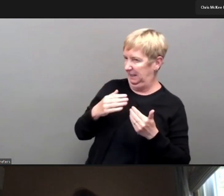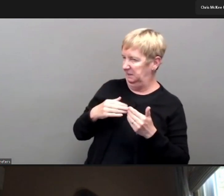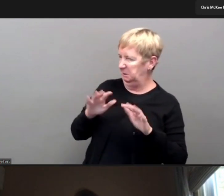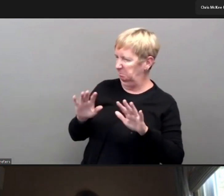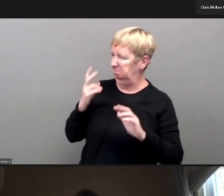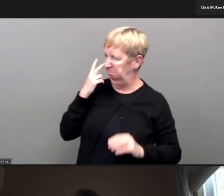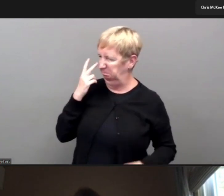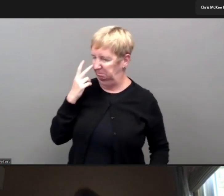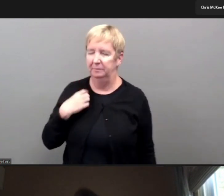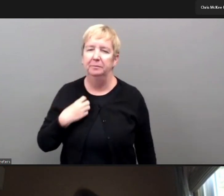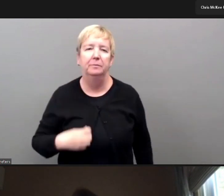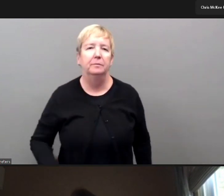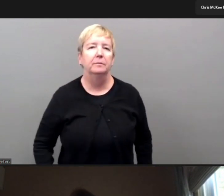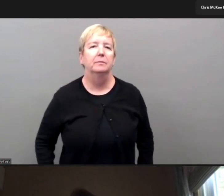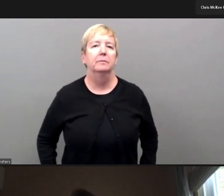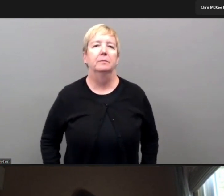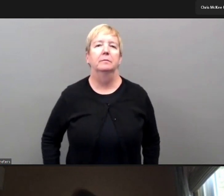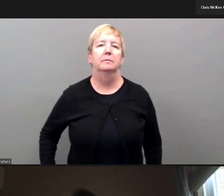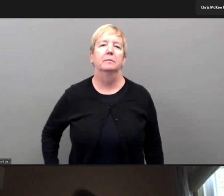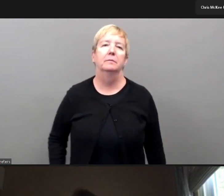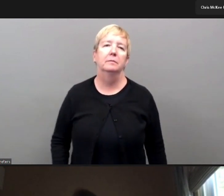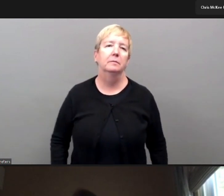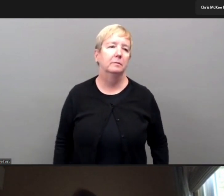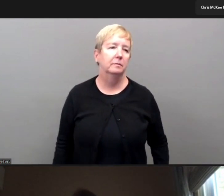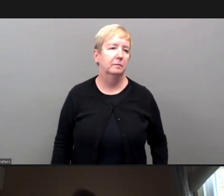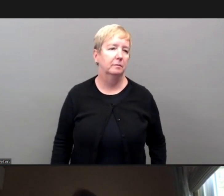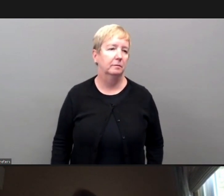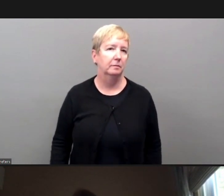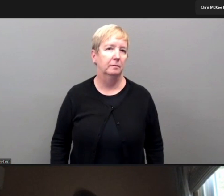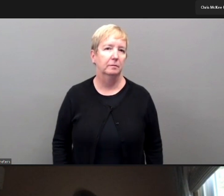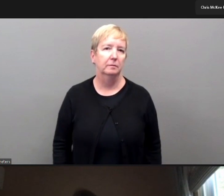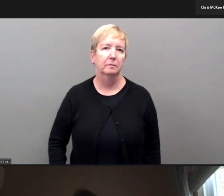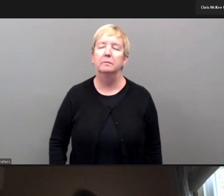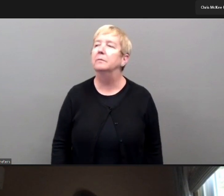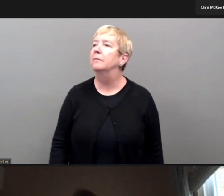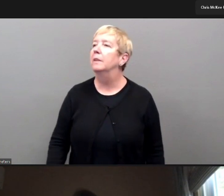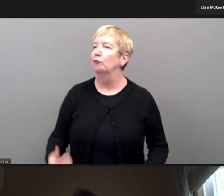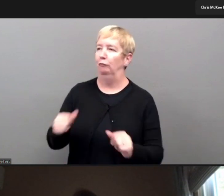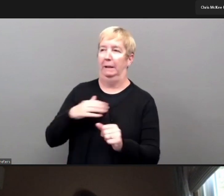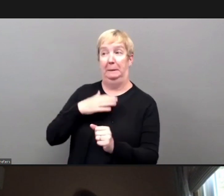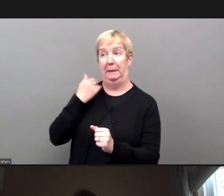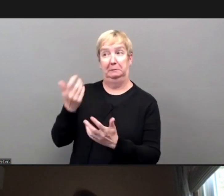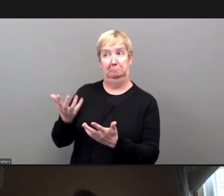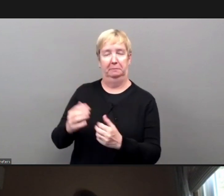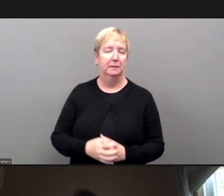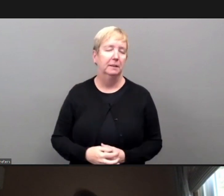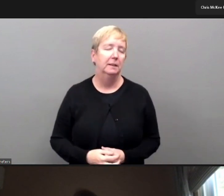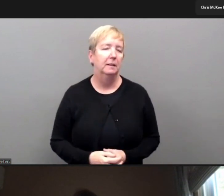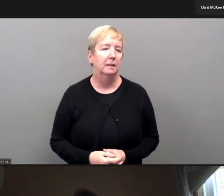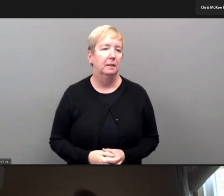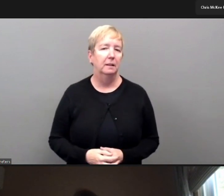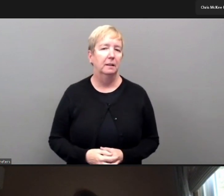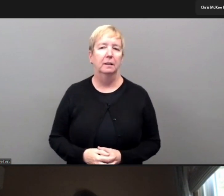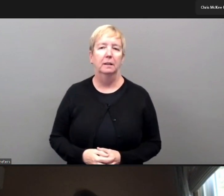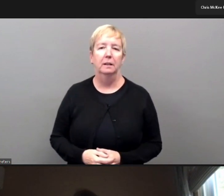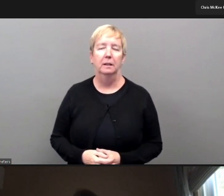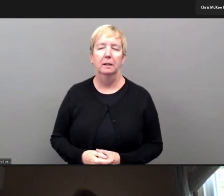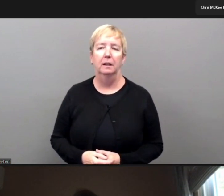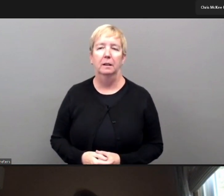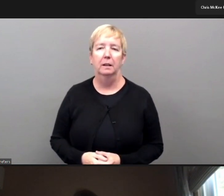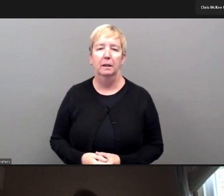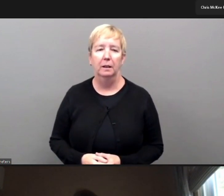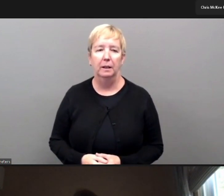Okay. We'll give it a shot. So basically, this is in relation to